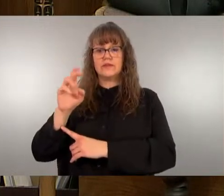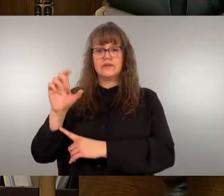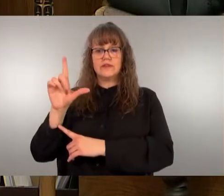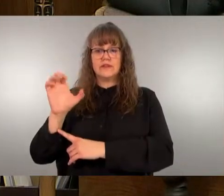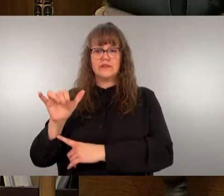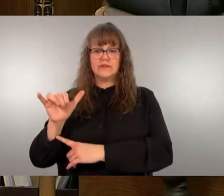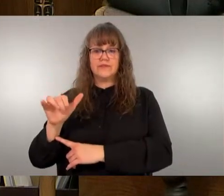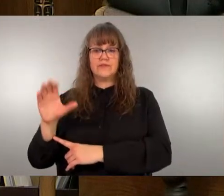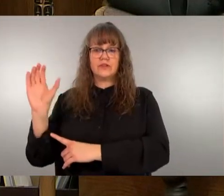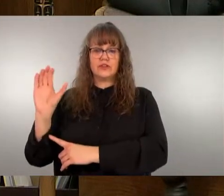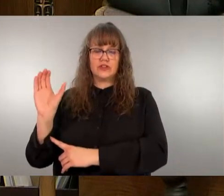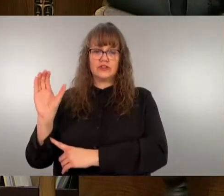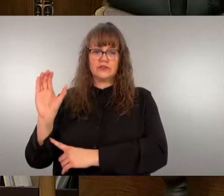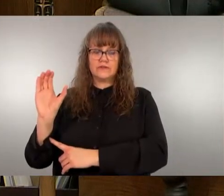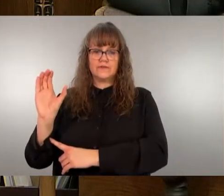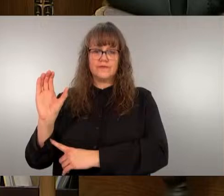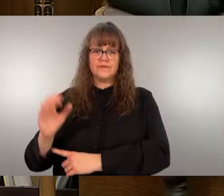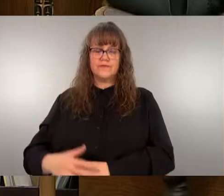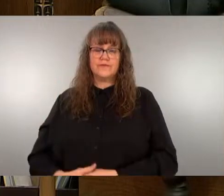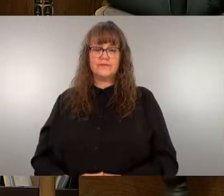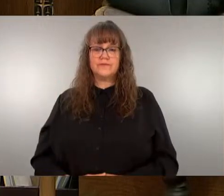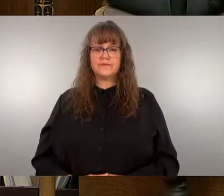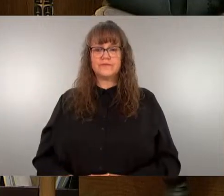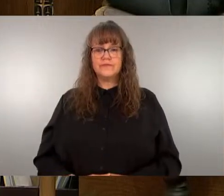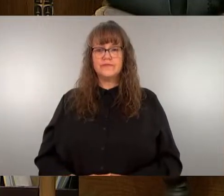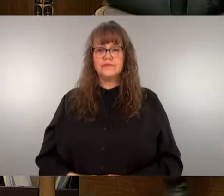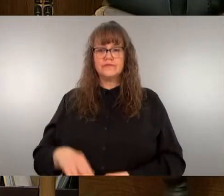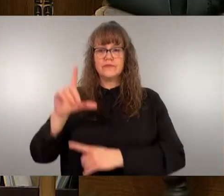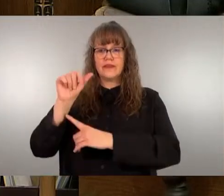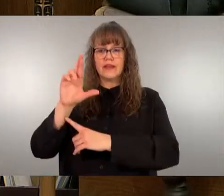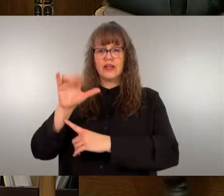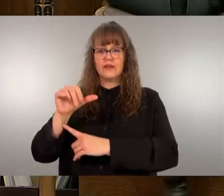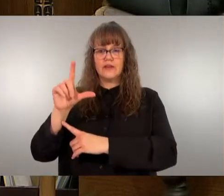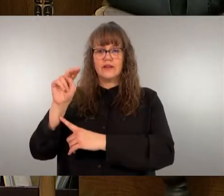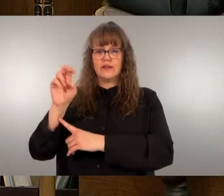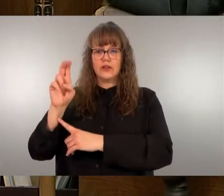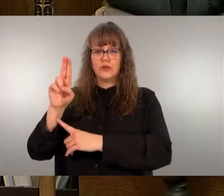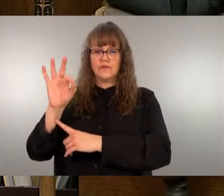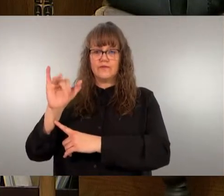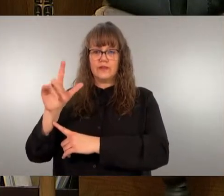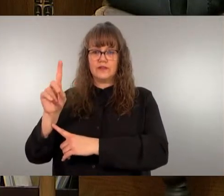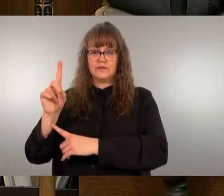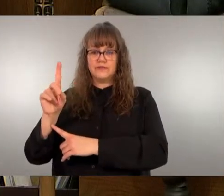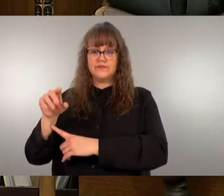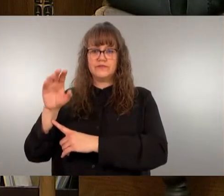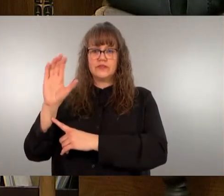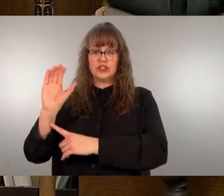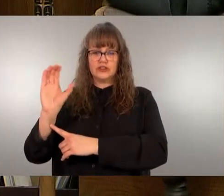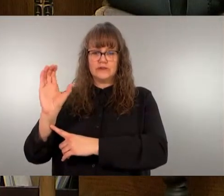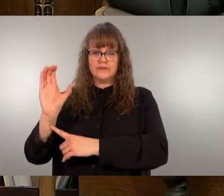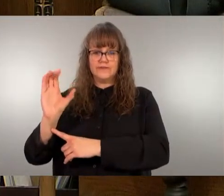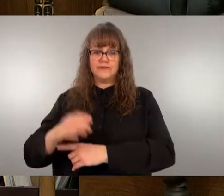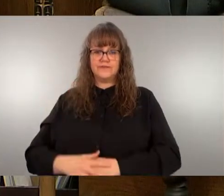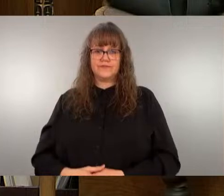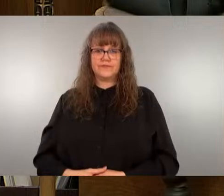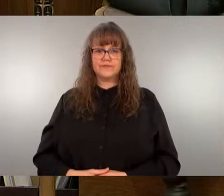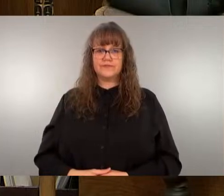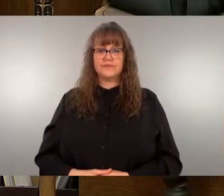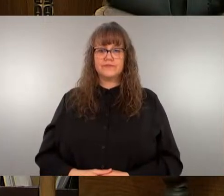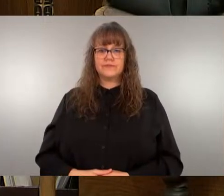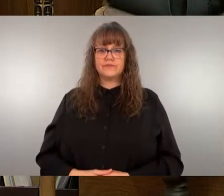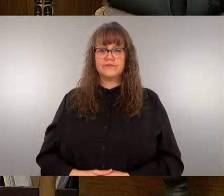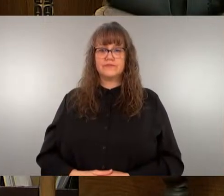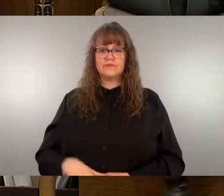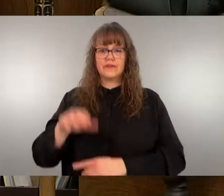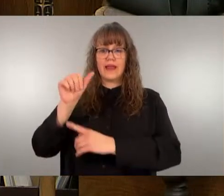River South, Larry Neufeld, Conservative Party of BC. Penticton Summerland, Amelia Boltby,